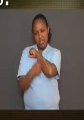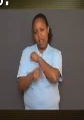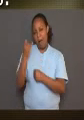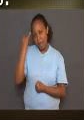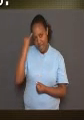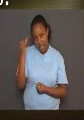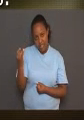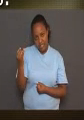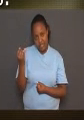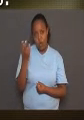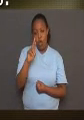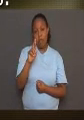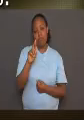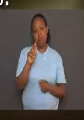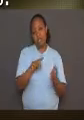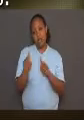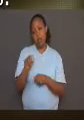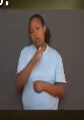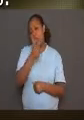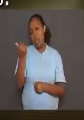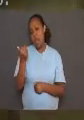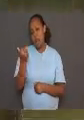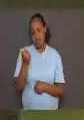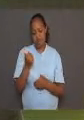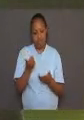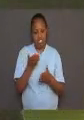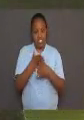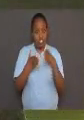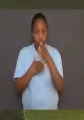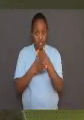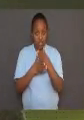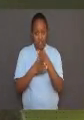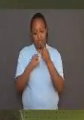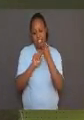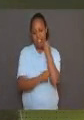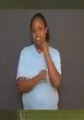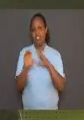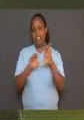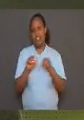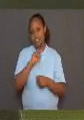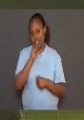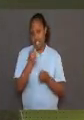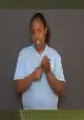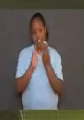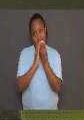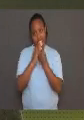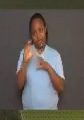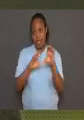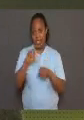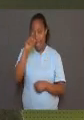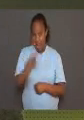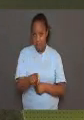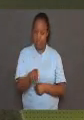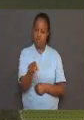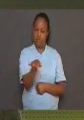views, or any other status. It means being treated the same